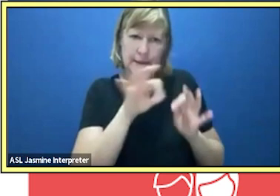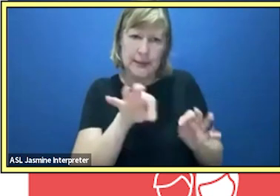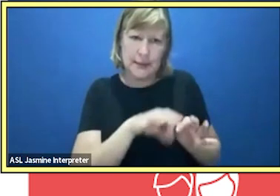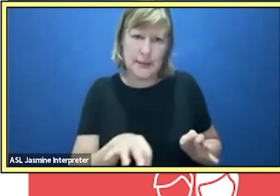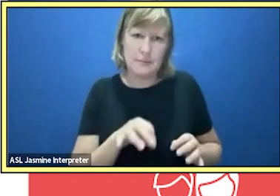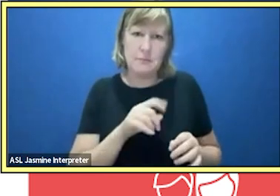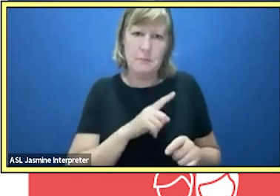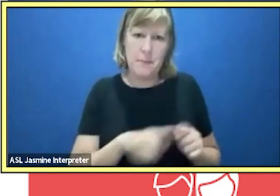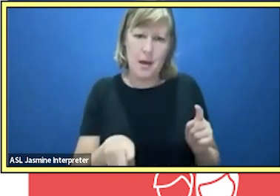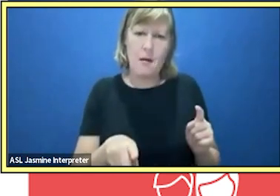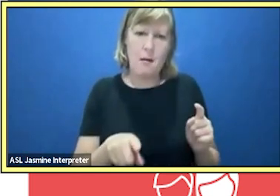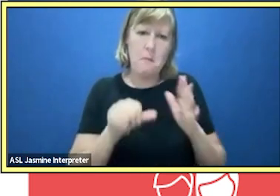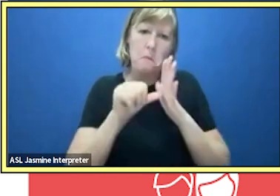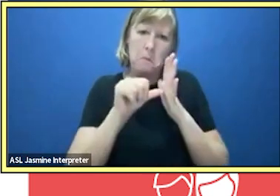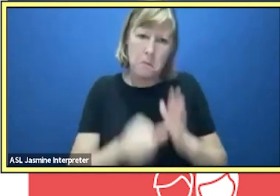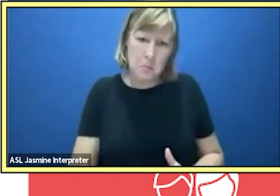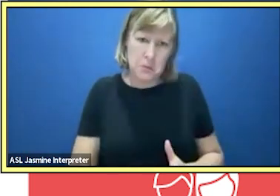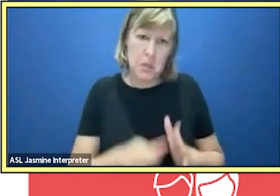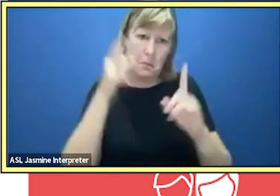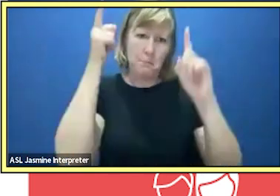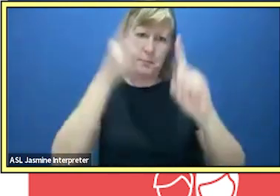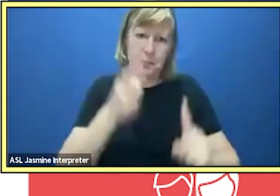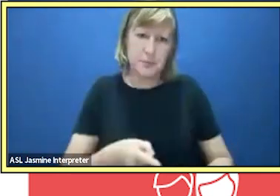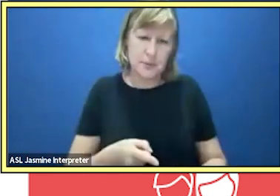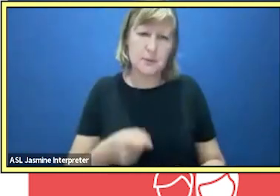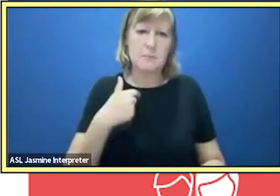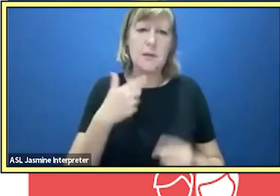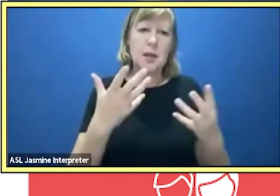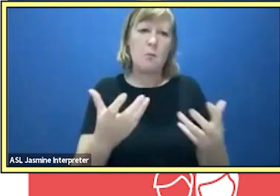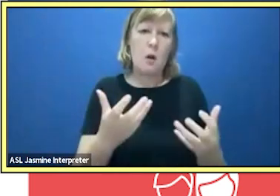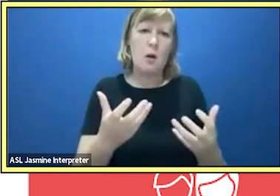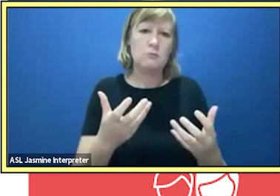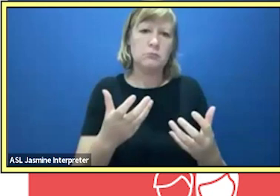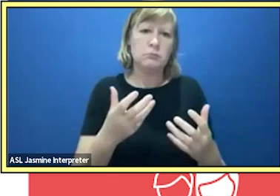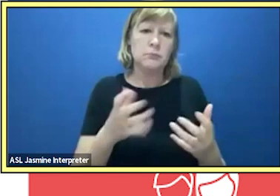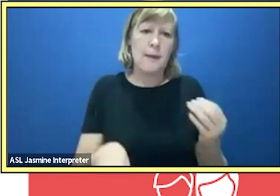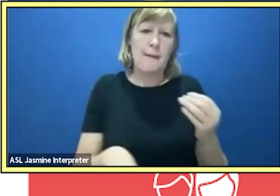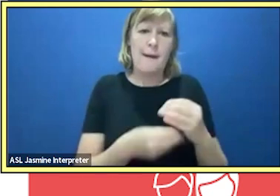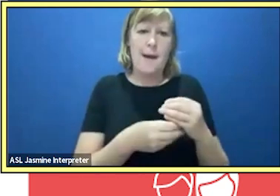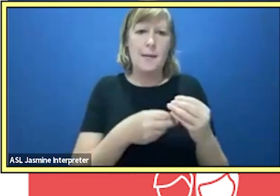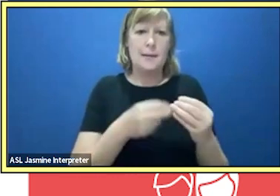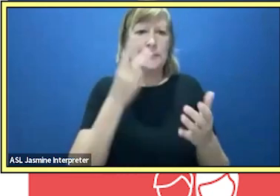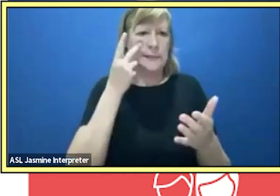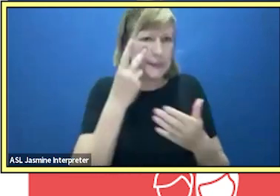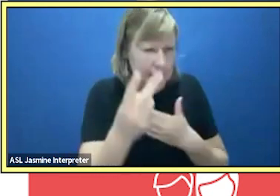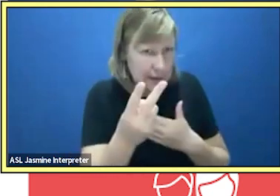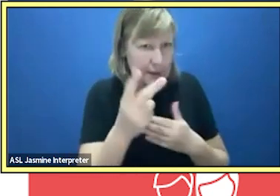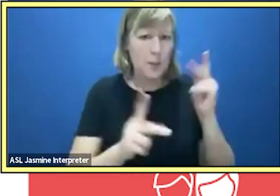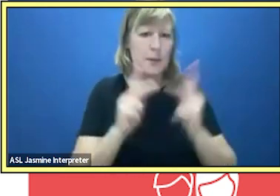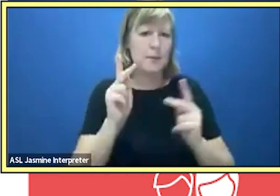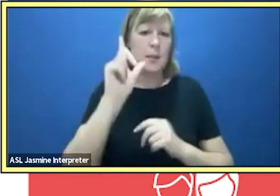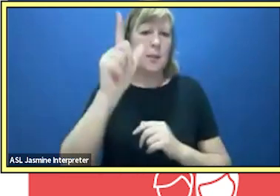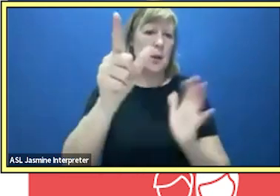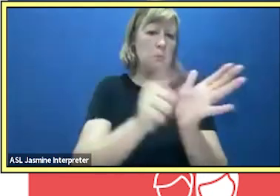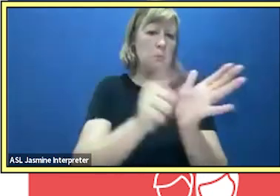points. But I wanted to put it on paper so that way when if folks go to this later and want to print it out, then they have that there.